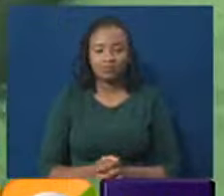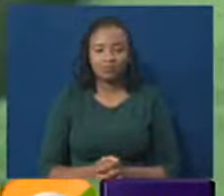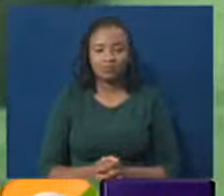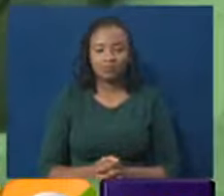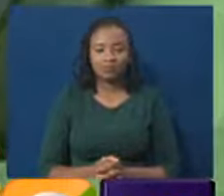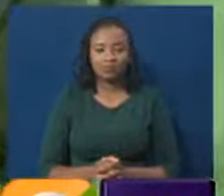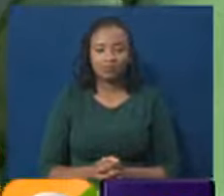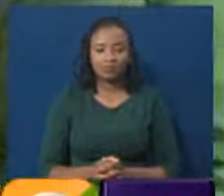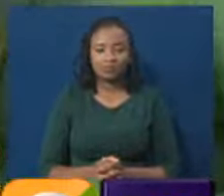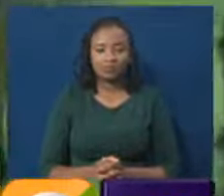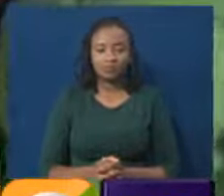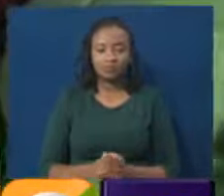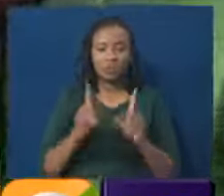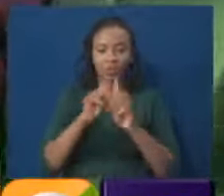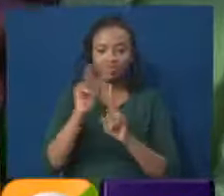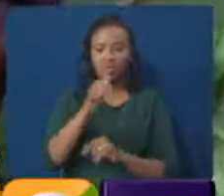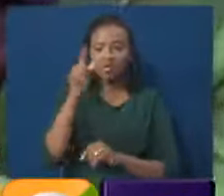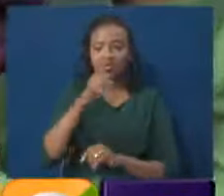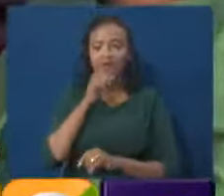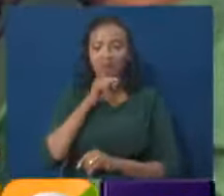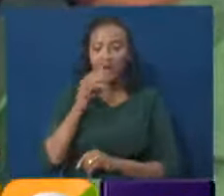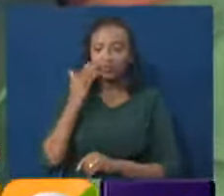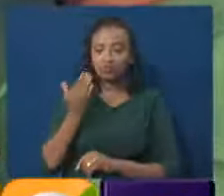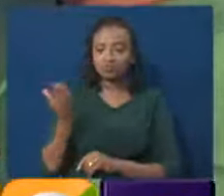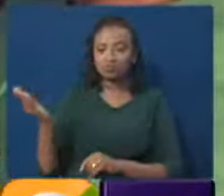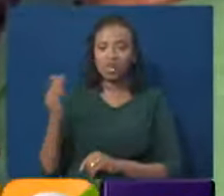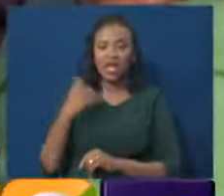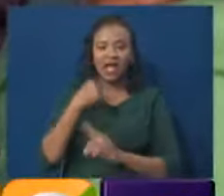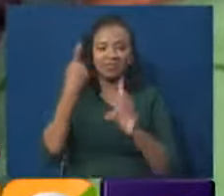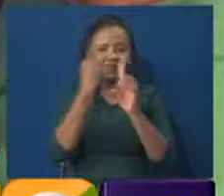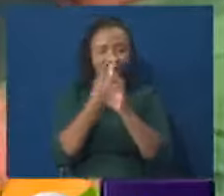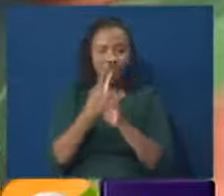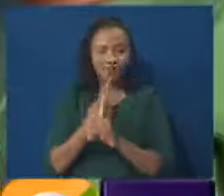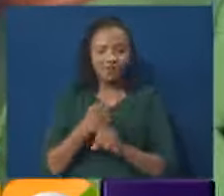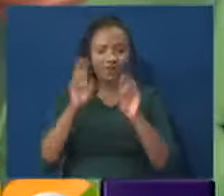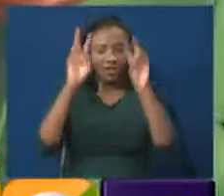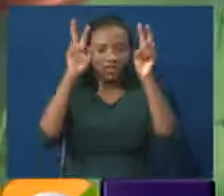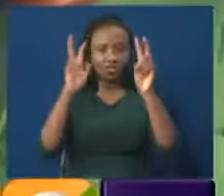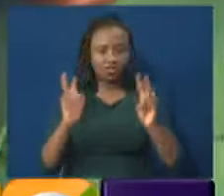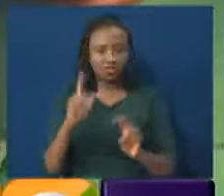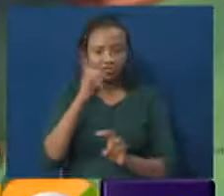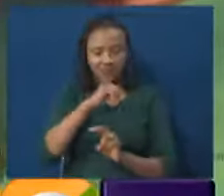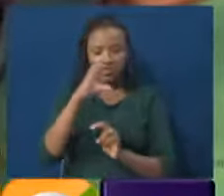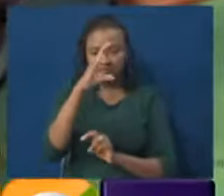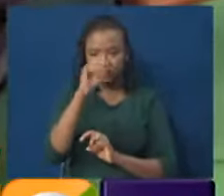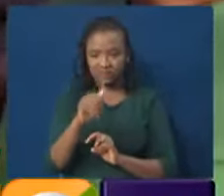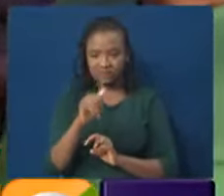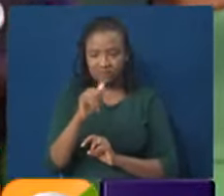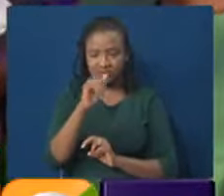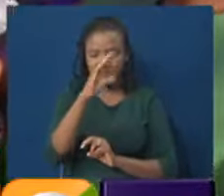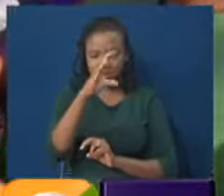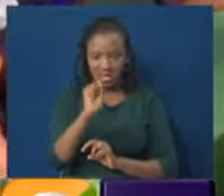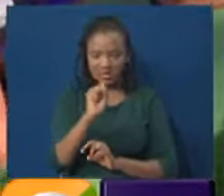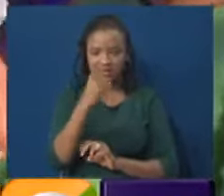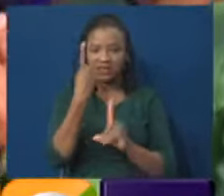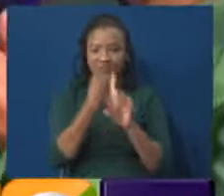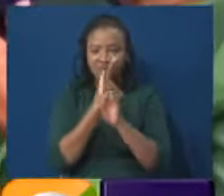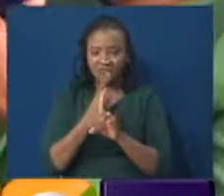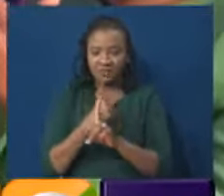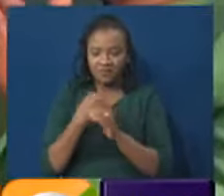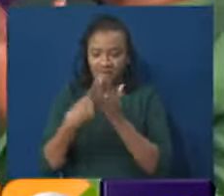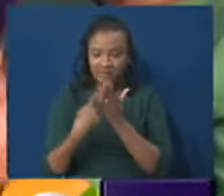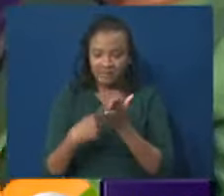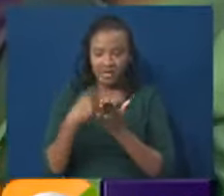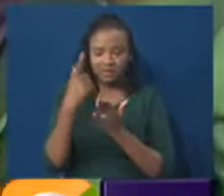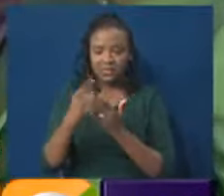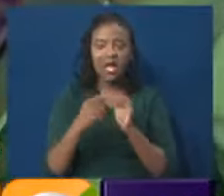kutoka another gentleman from here. There are a number of issues that have been discussed by the cabinet secretaries that are in studio, and we've seen that